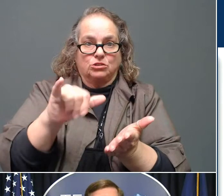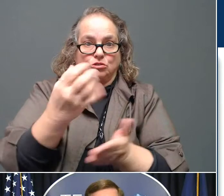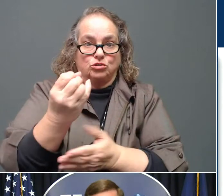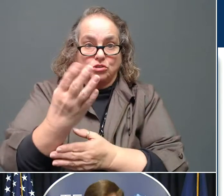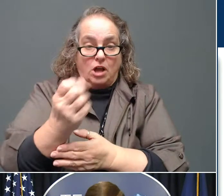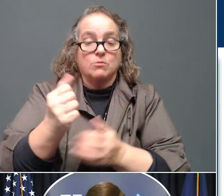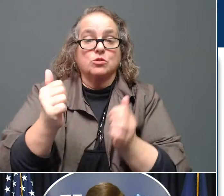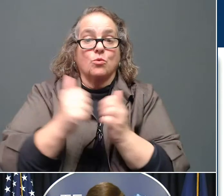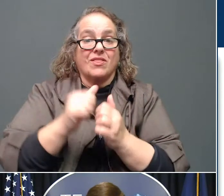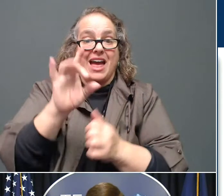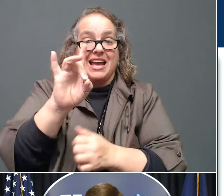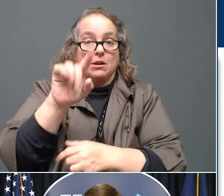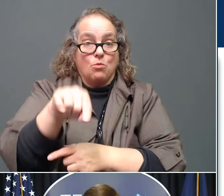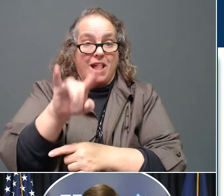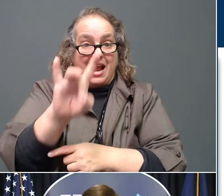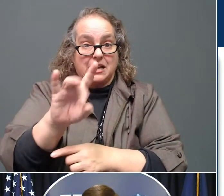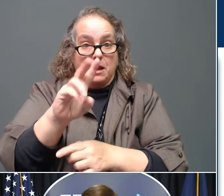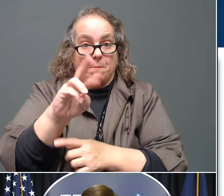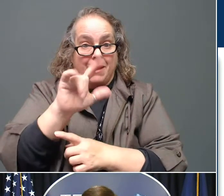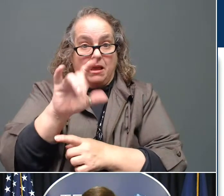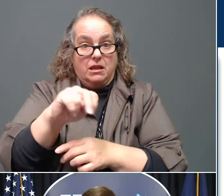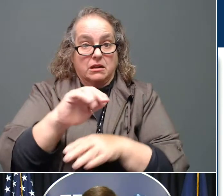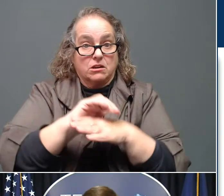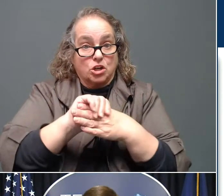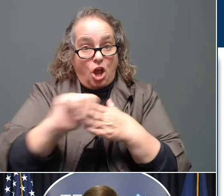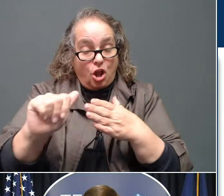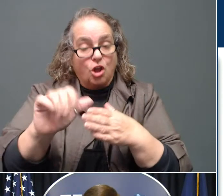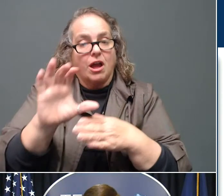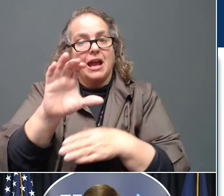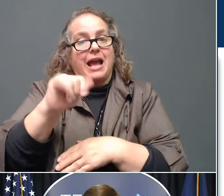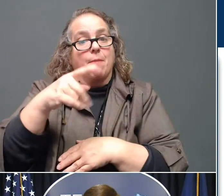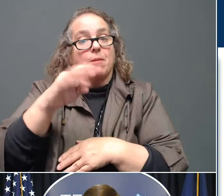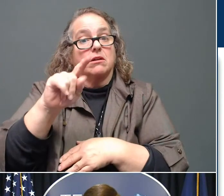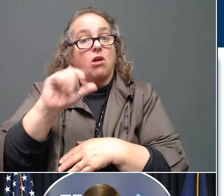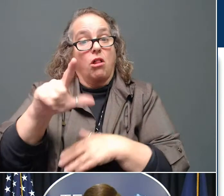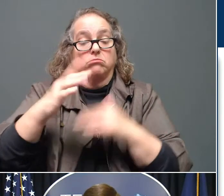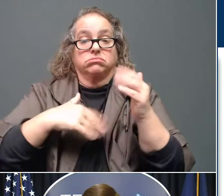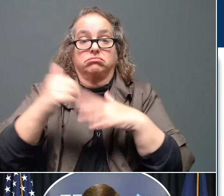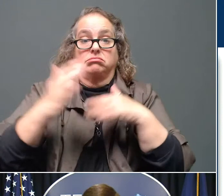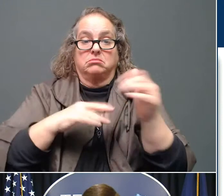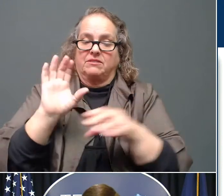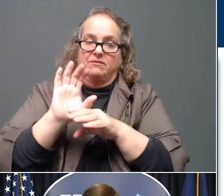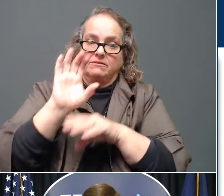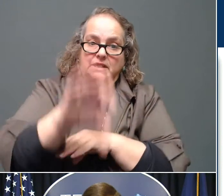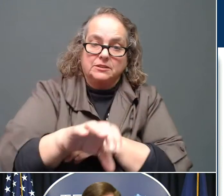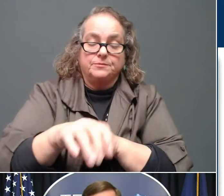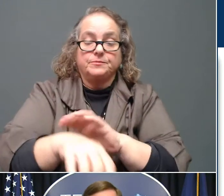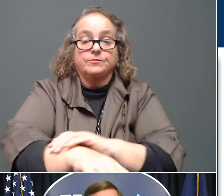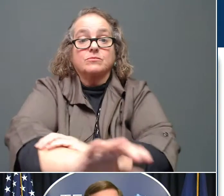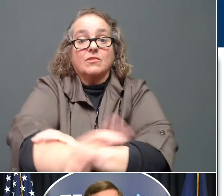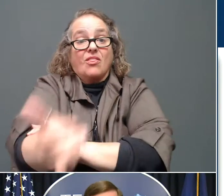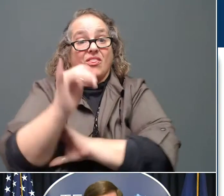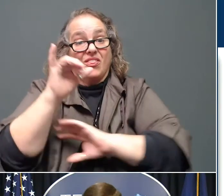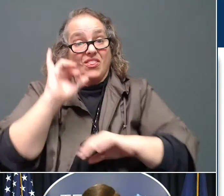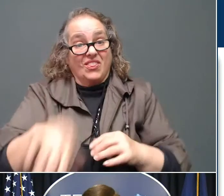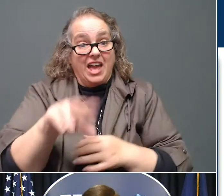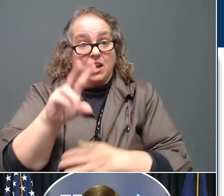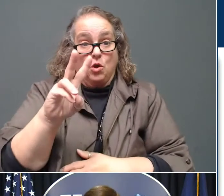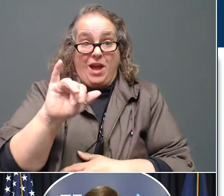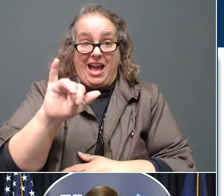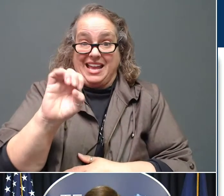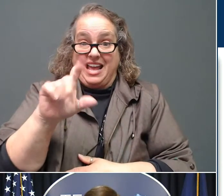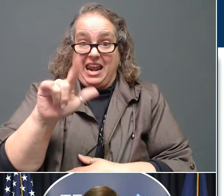million capital investment. Velan's new headquarters, which company leaders hope to open by the end of